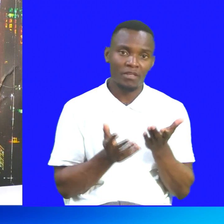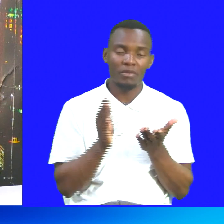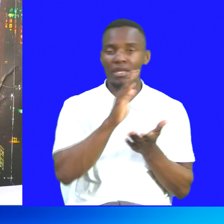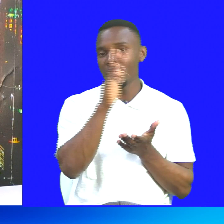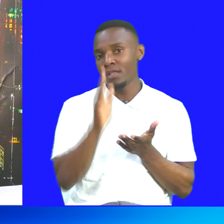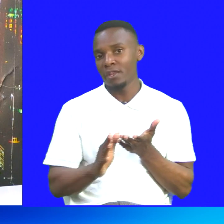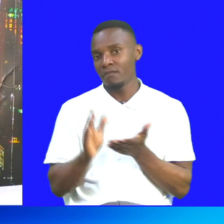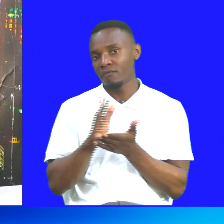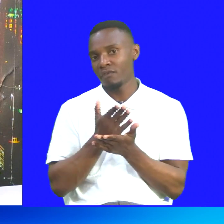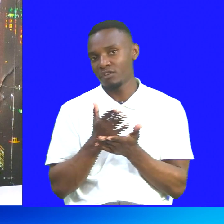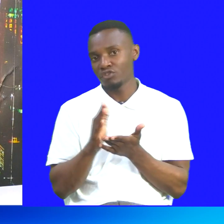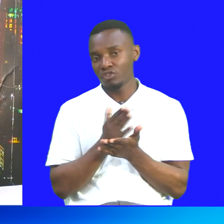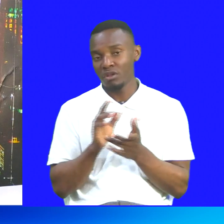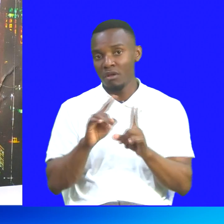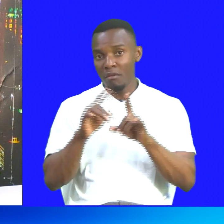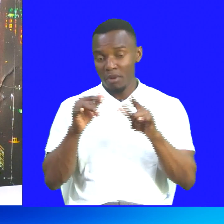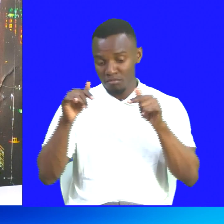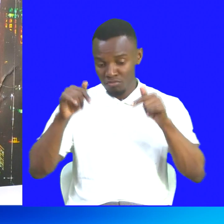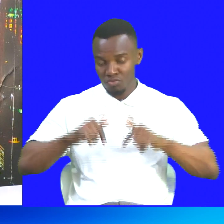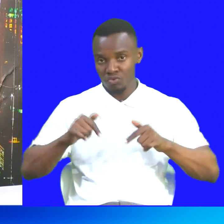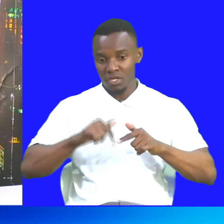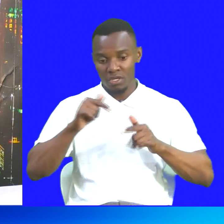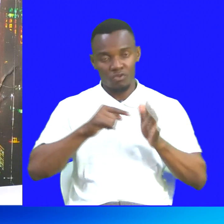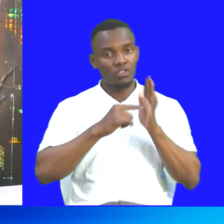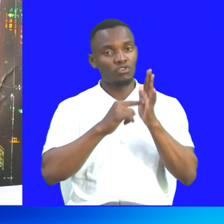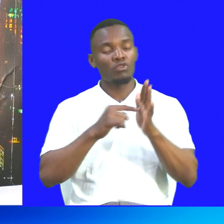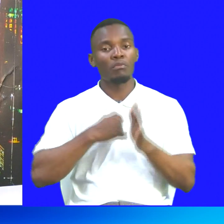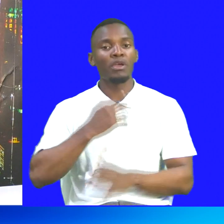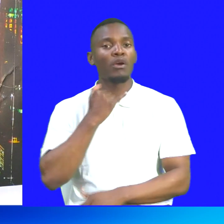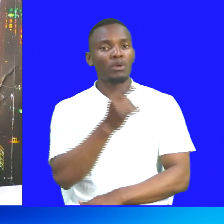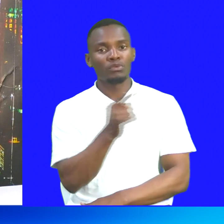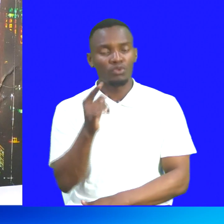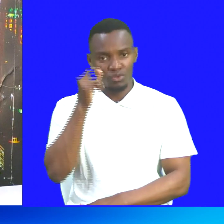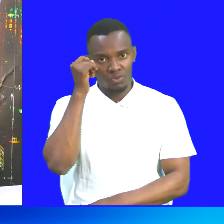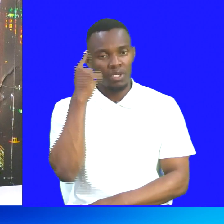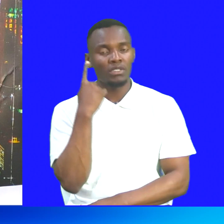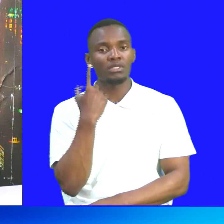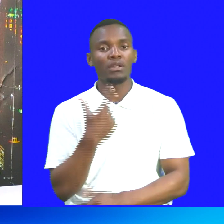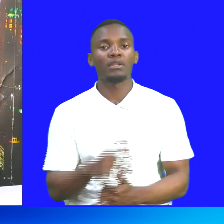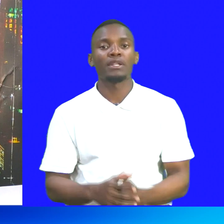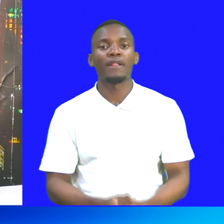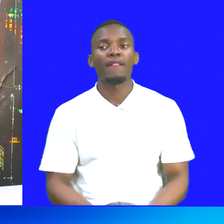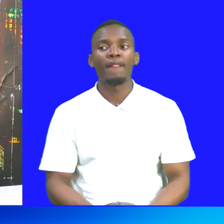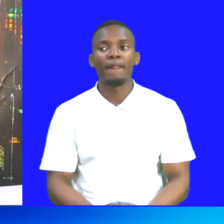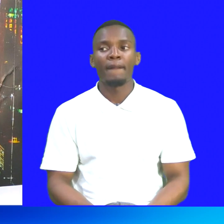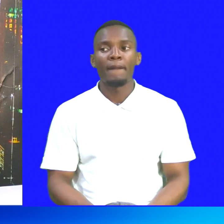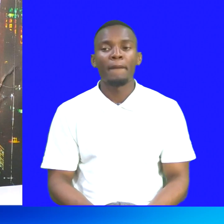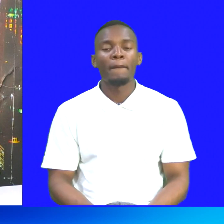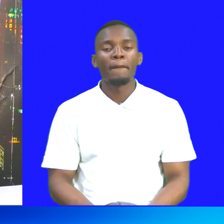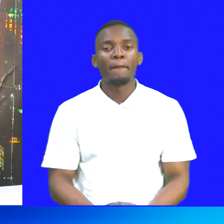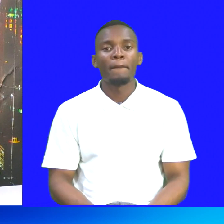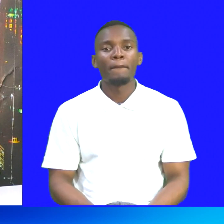shared. But on this show, I would want you to understand. So those